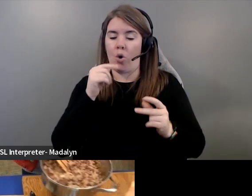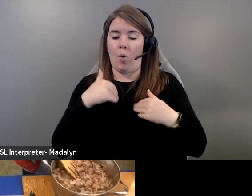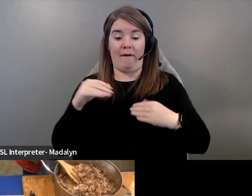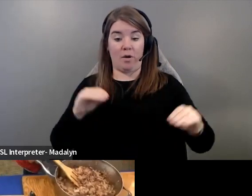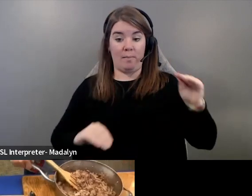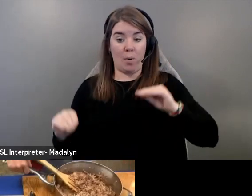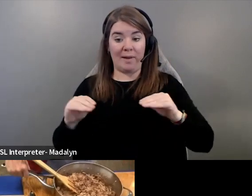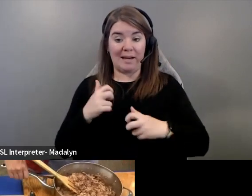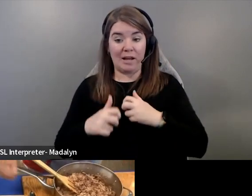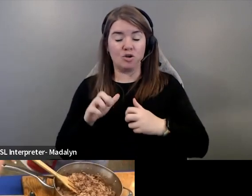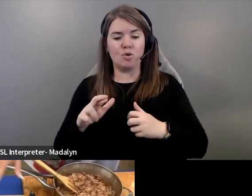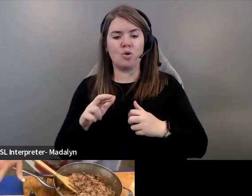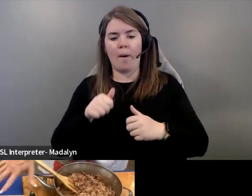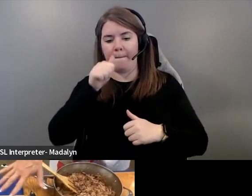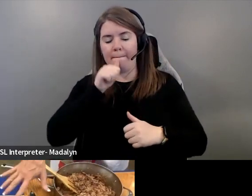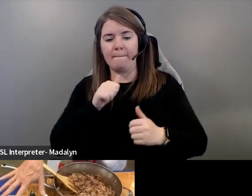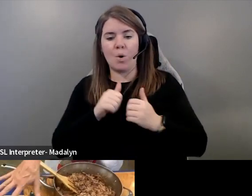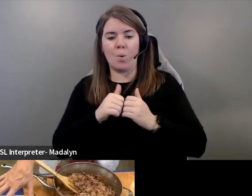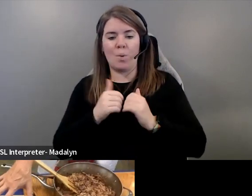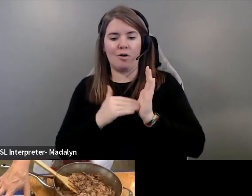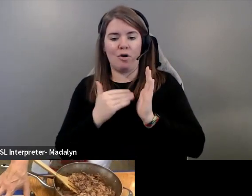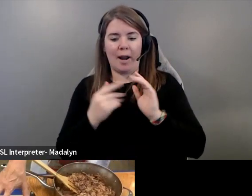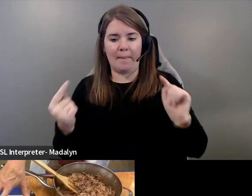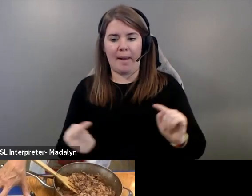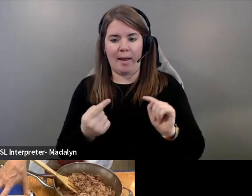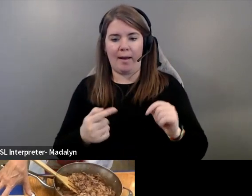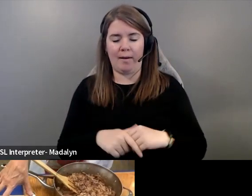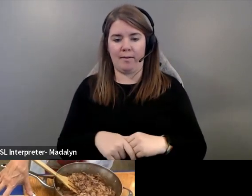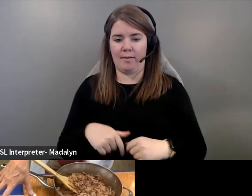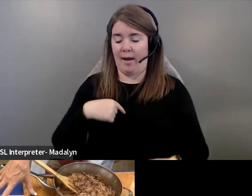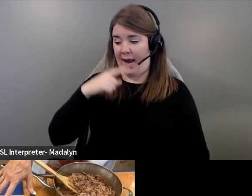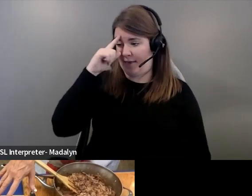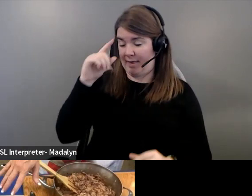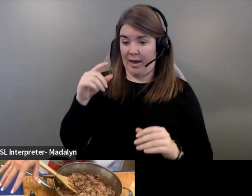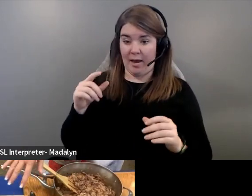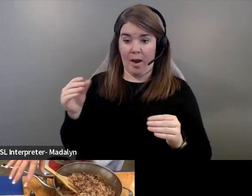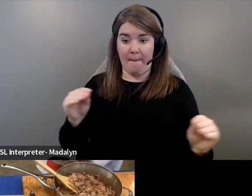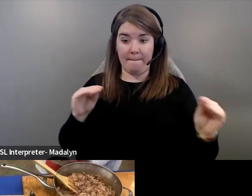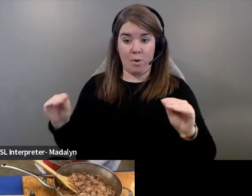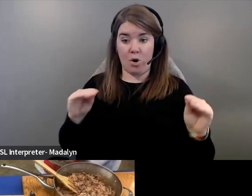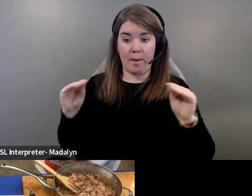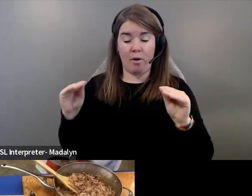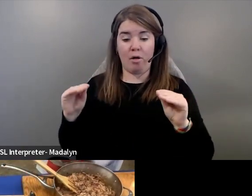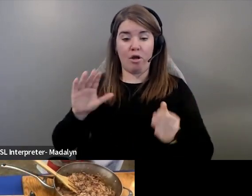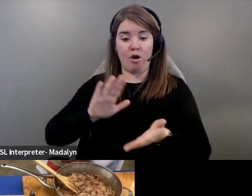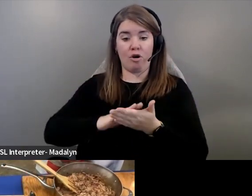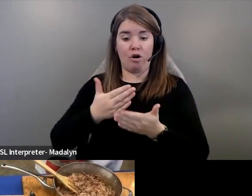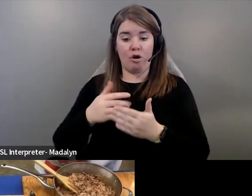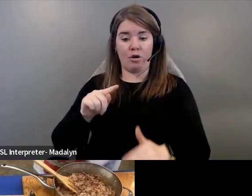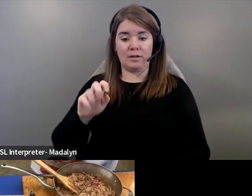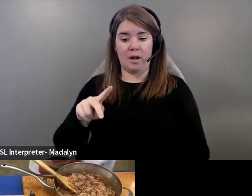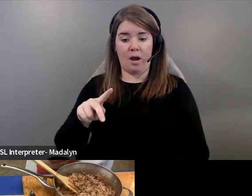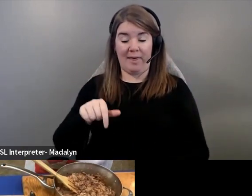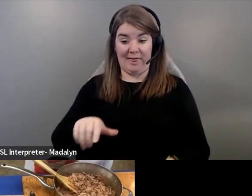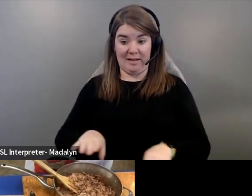with chronic pain? Right here, I would say one of these little portable cooktops, because this is lower than I like to